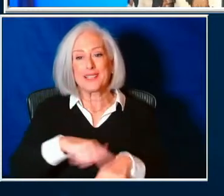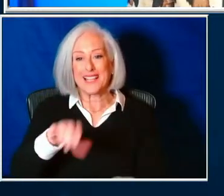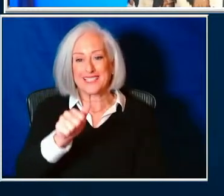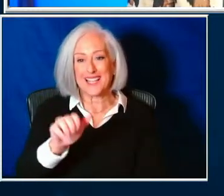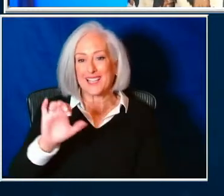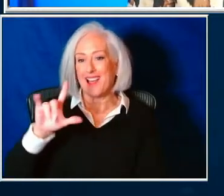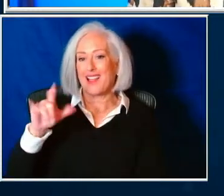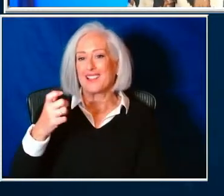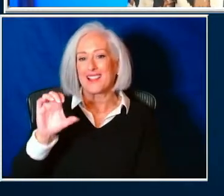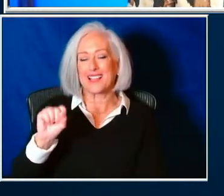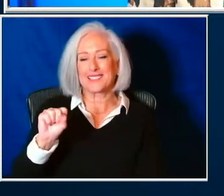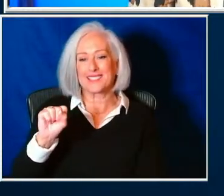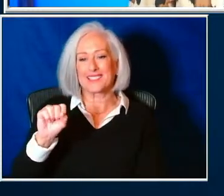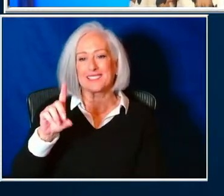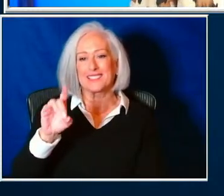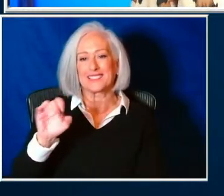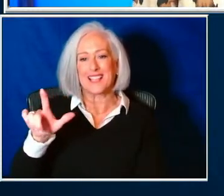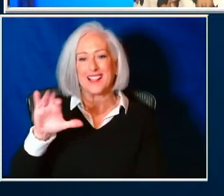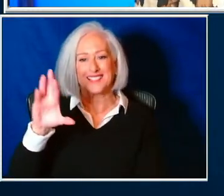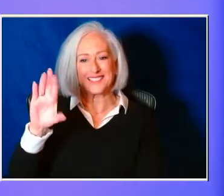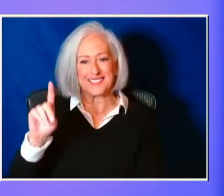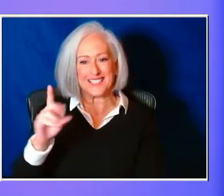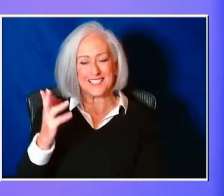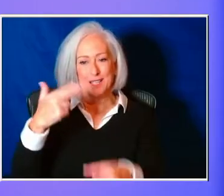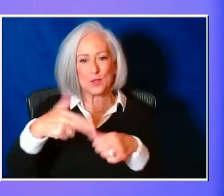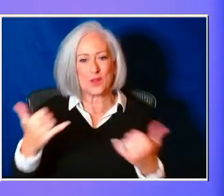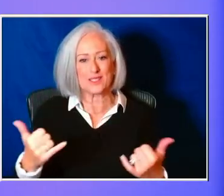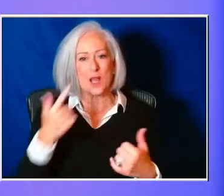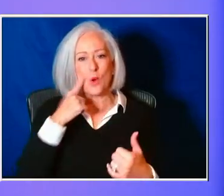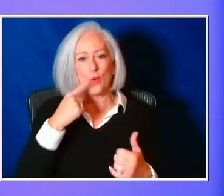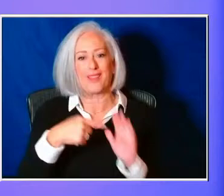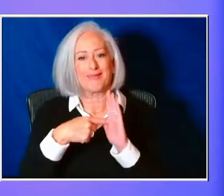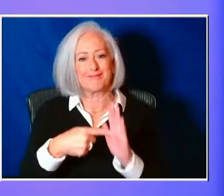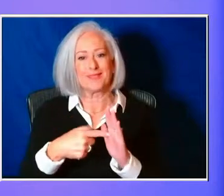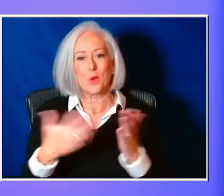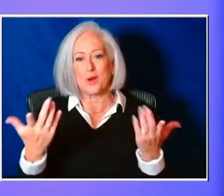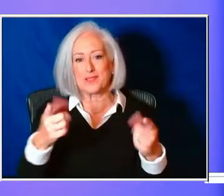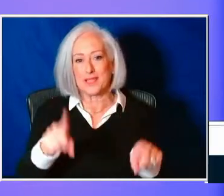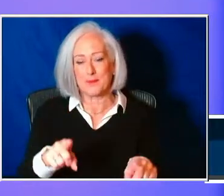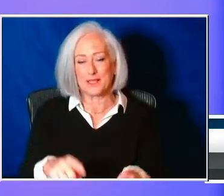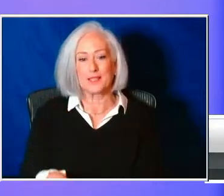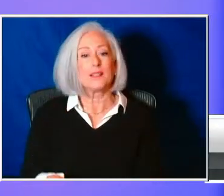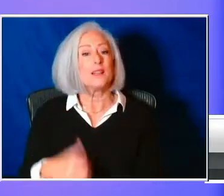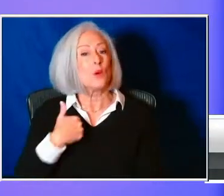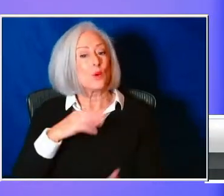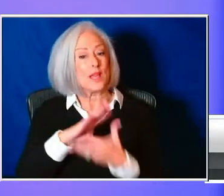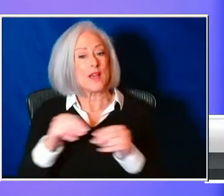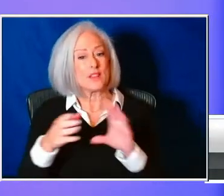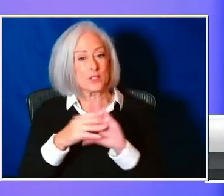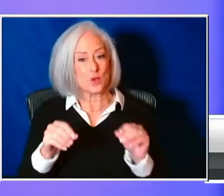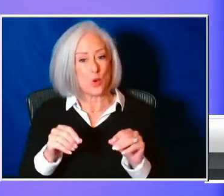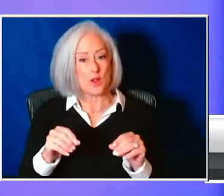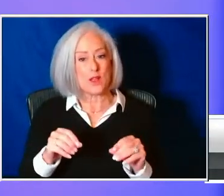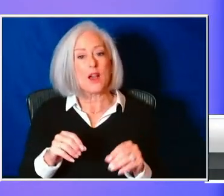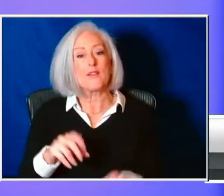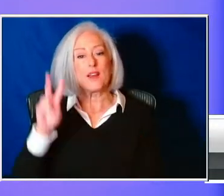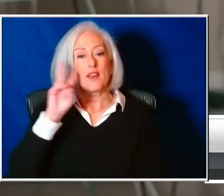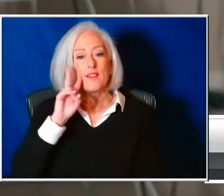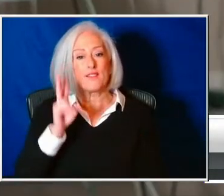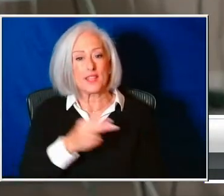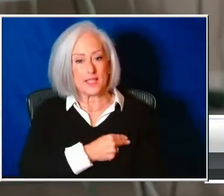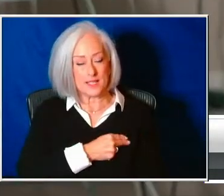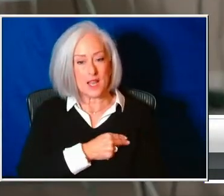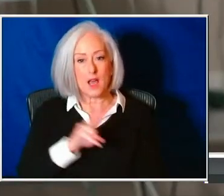joins us now with a preview. Good morning. Good morning, Jess. We have the story of a Vietnam veteran who has survived his share of dangerous